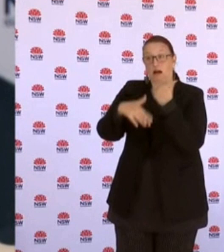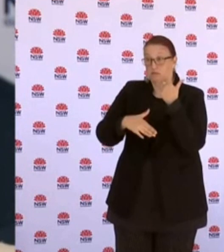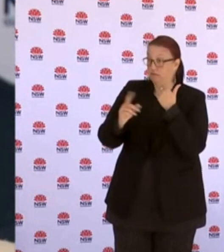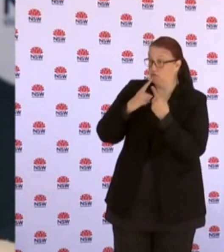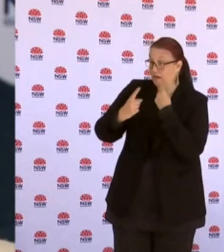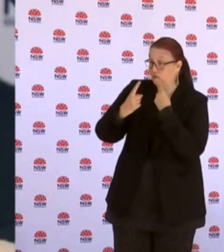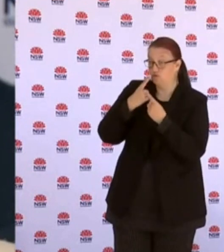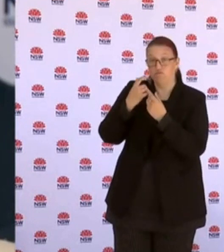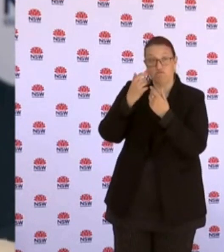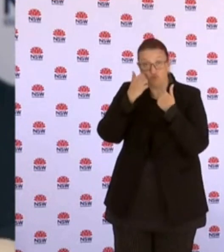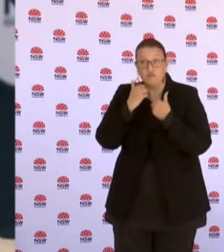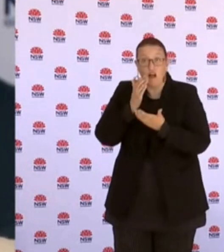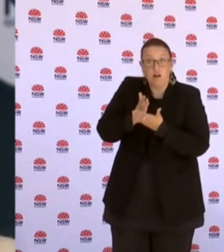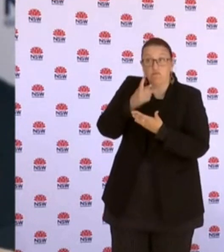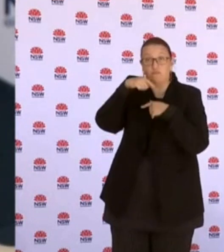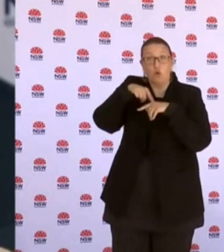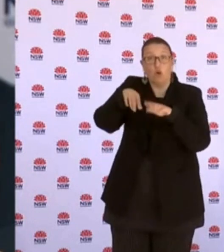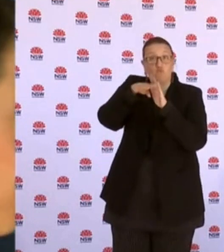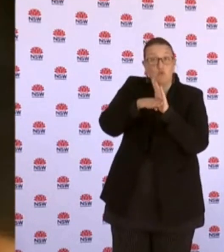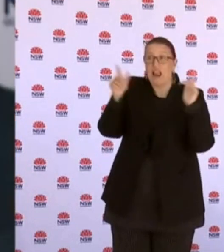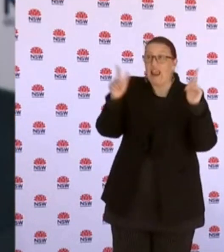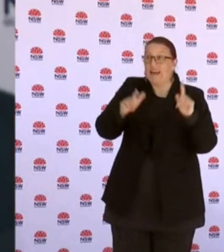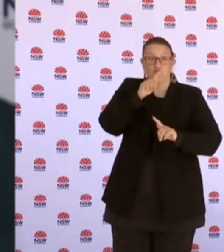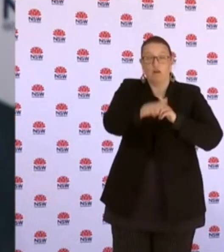that, and allow Deputy Commissioner Warboys to comment on that point.